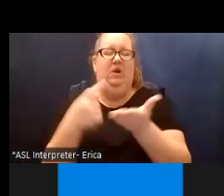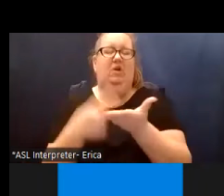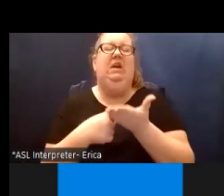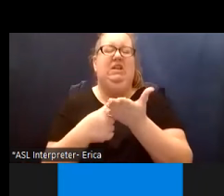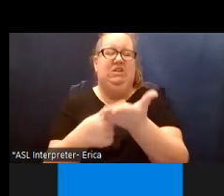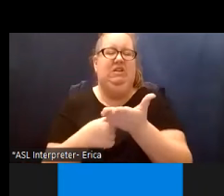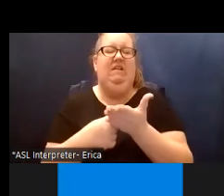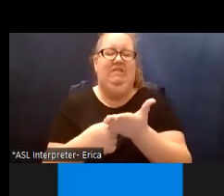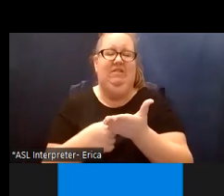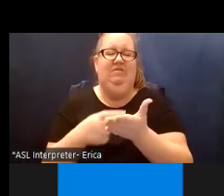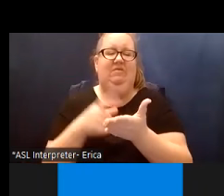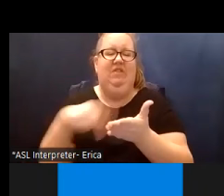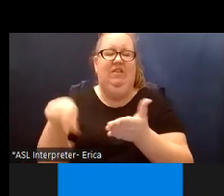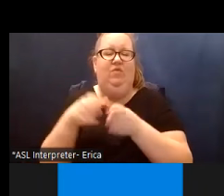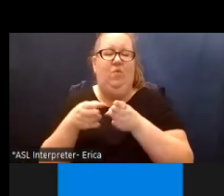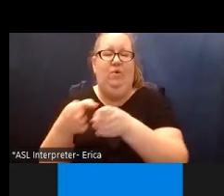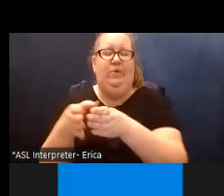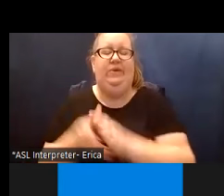corridors.